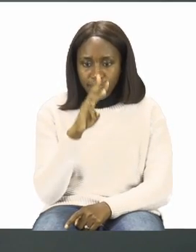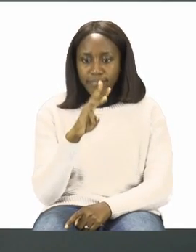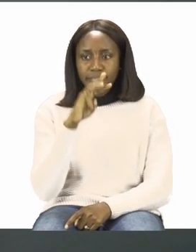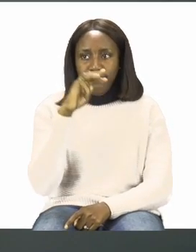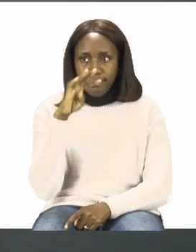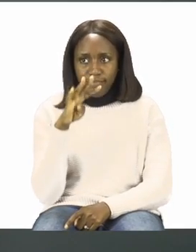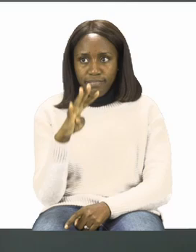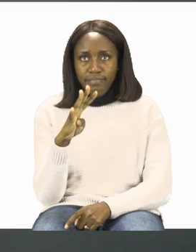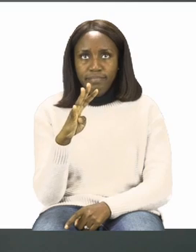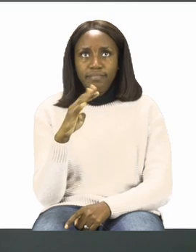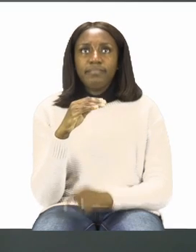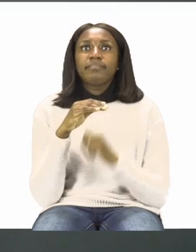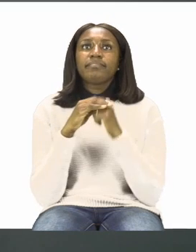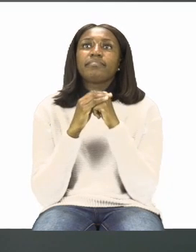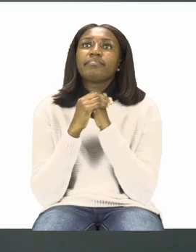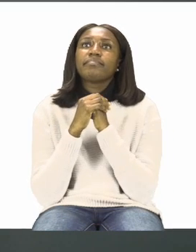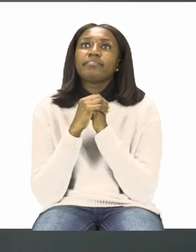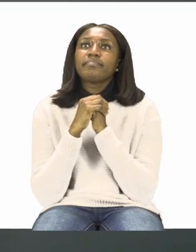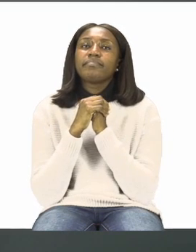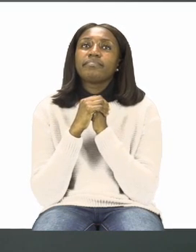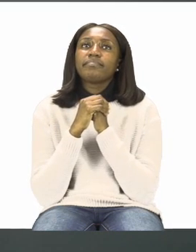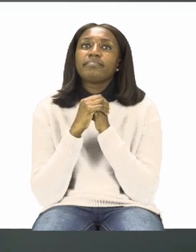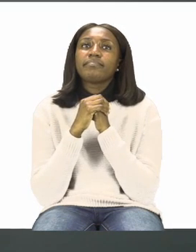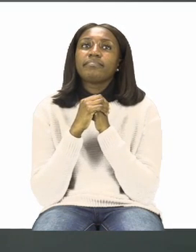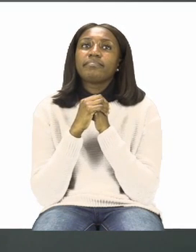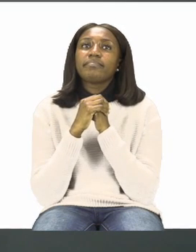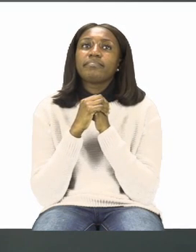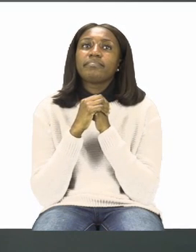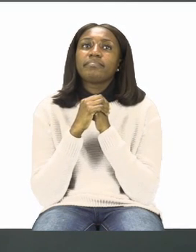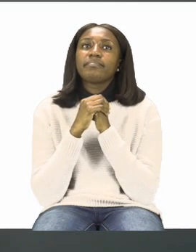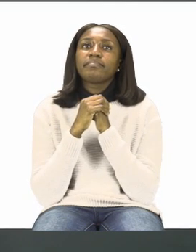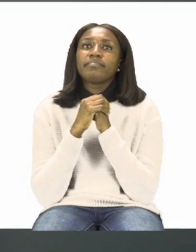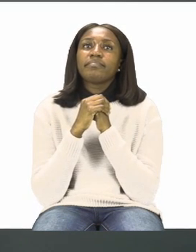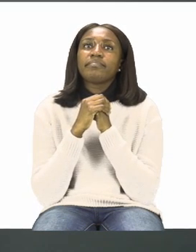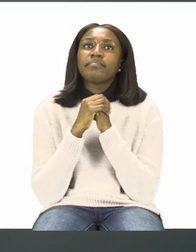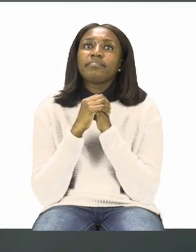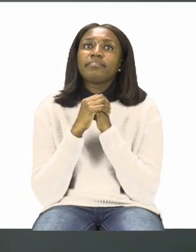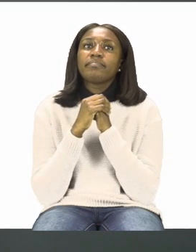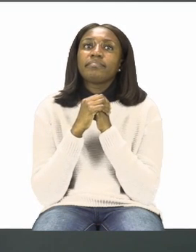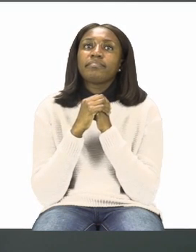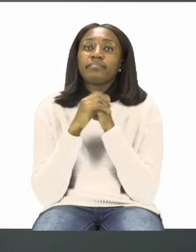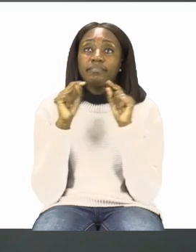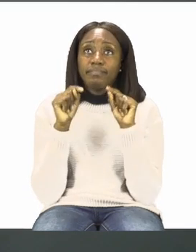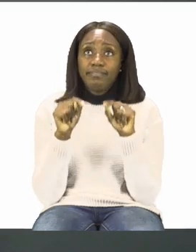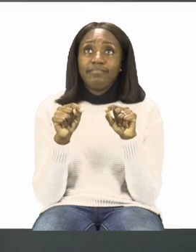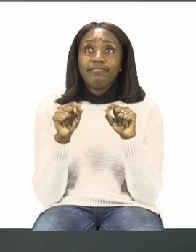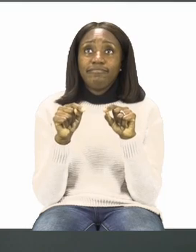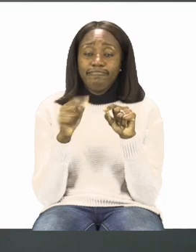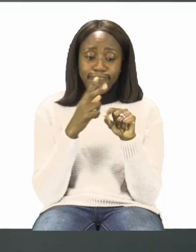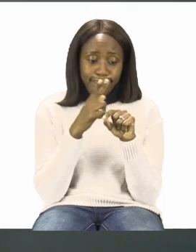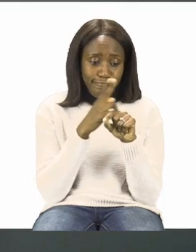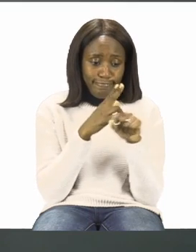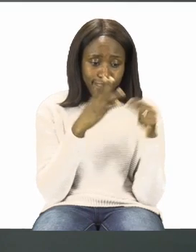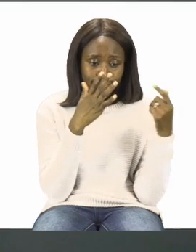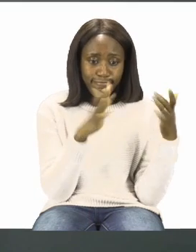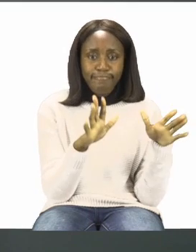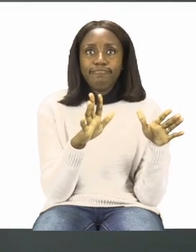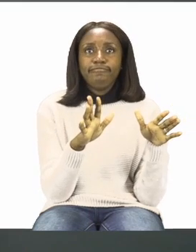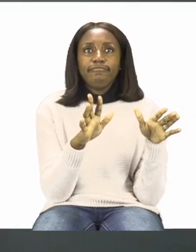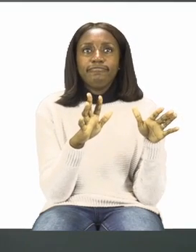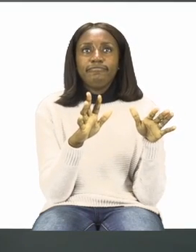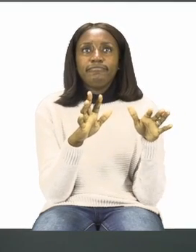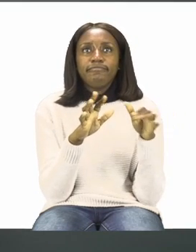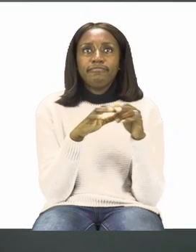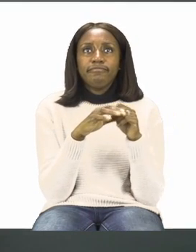appear so that you don't get confused. So now that you have cut all your